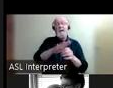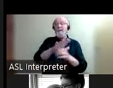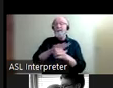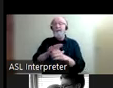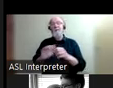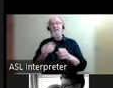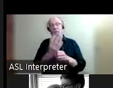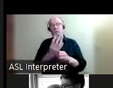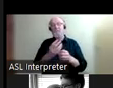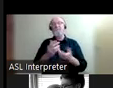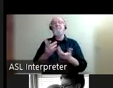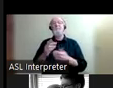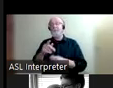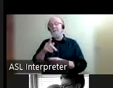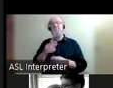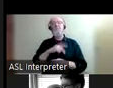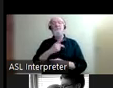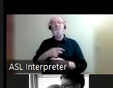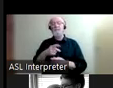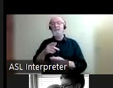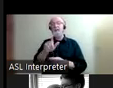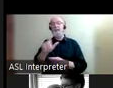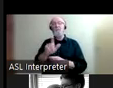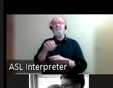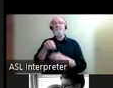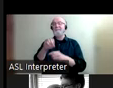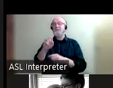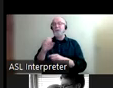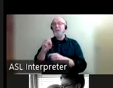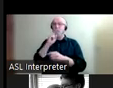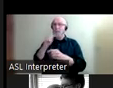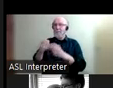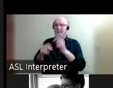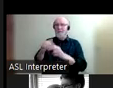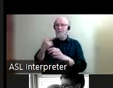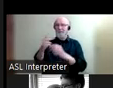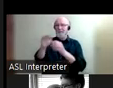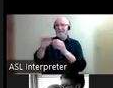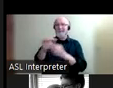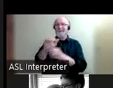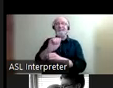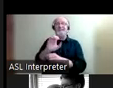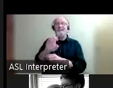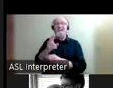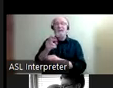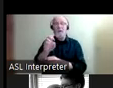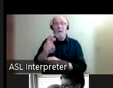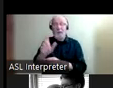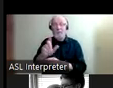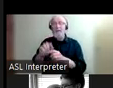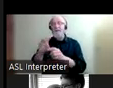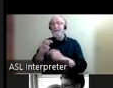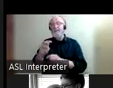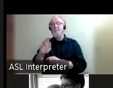divisions. We have the Provincial Resource Library in St. John's, which has three libraries, our A.C. Hunter Library, our Michael